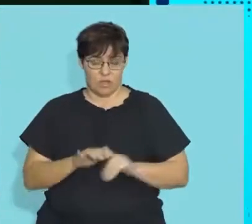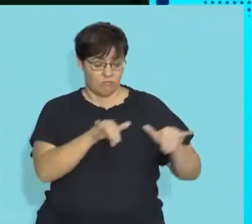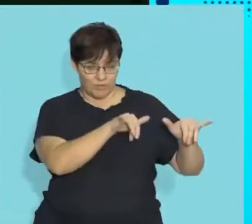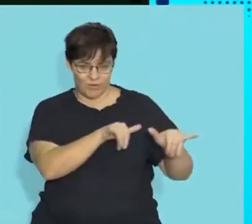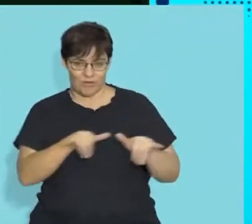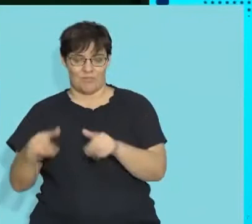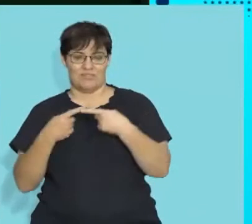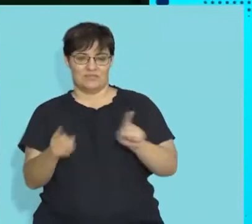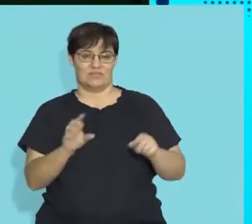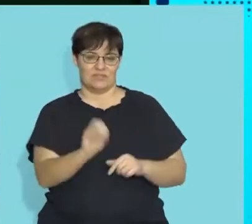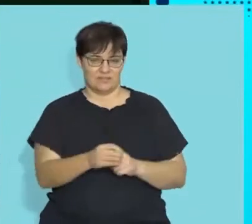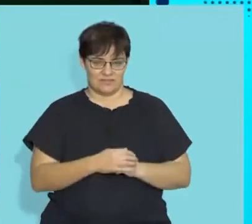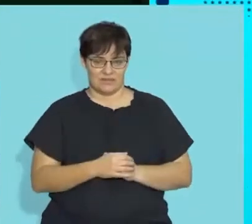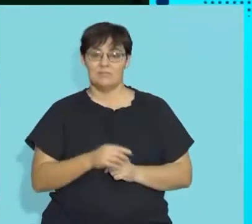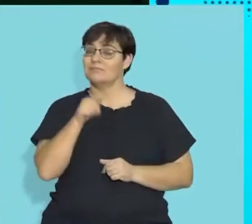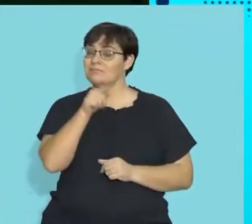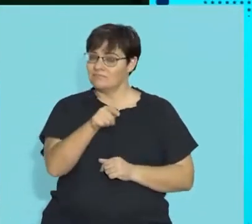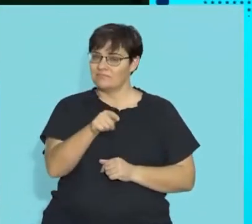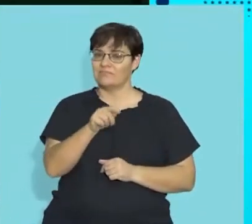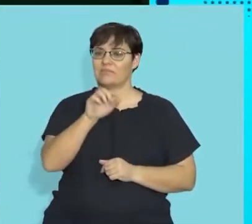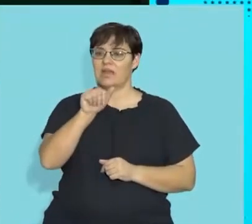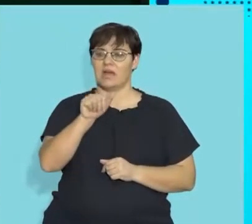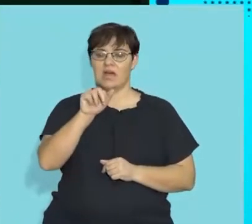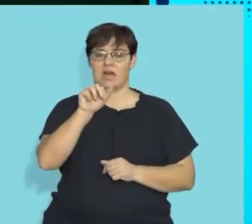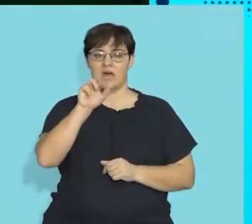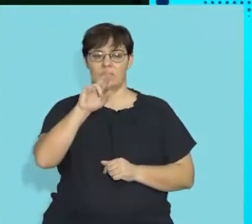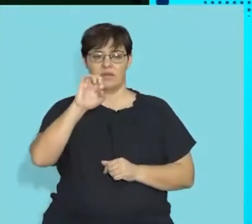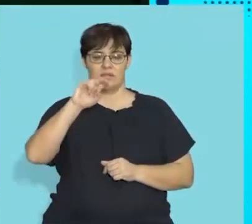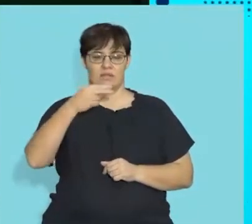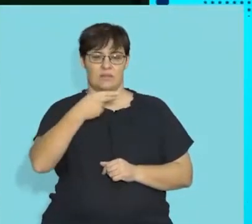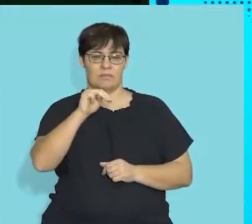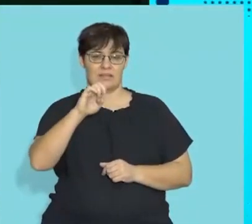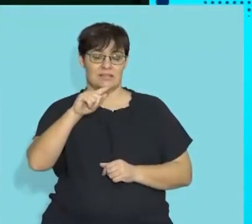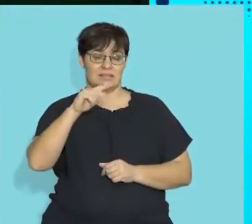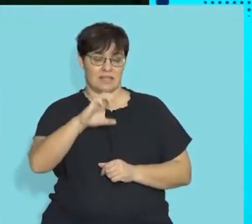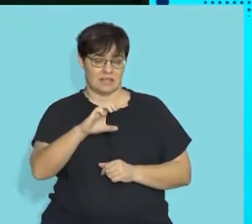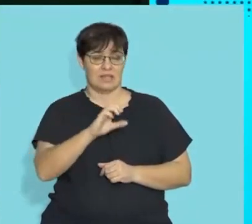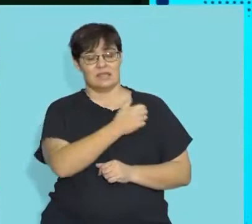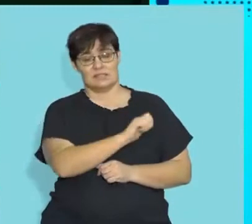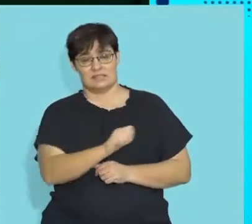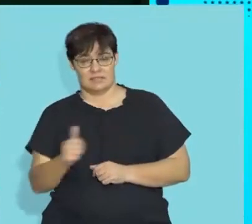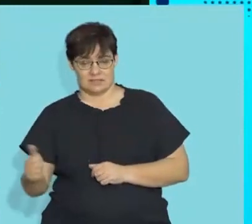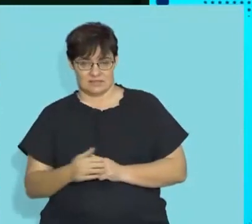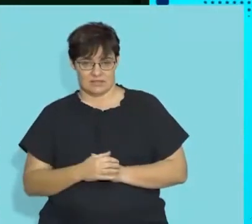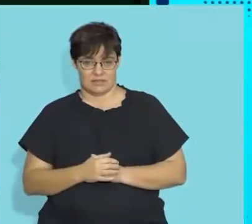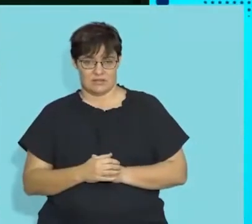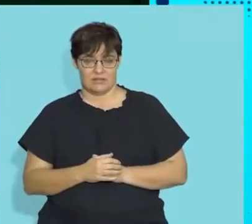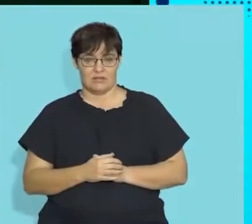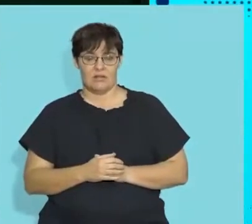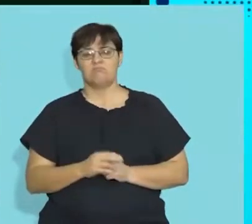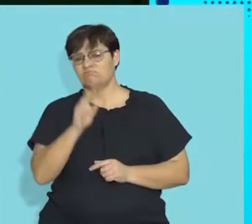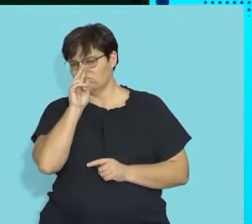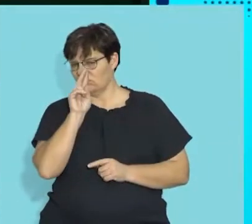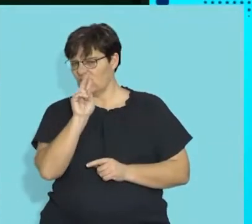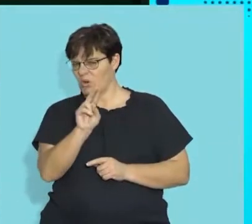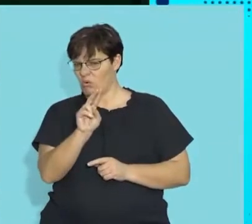is a common difference, that means that it is an arithmetic sequence. Let's remind ourselves of the general